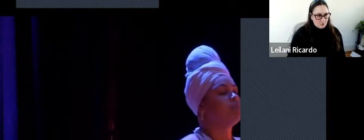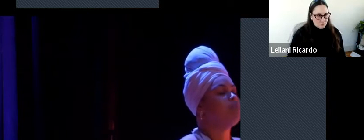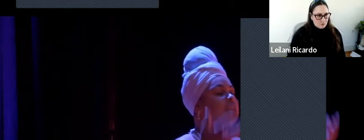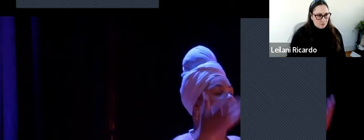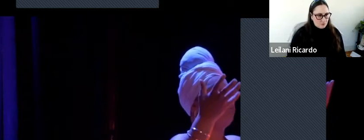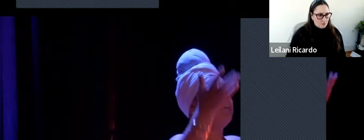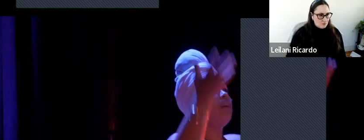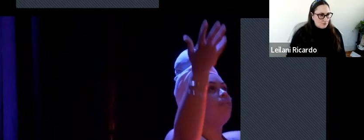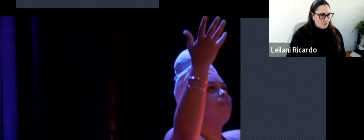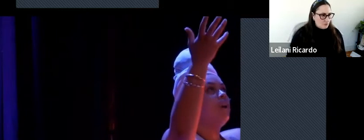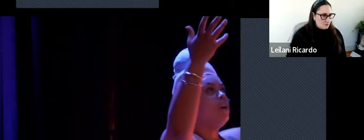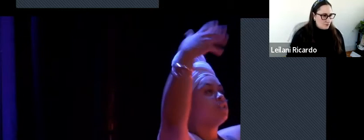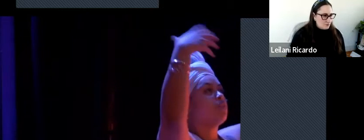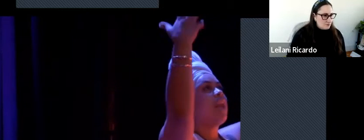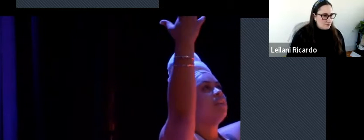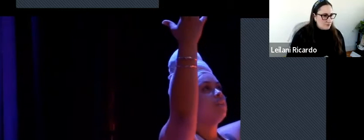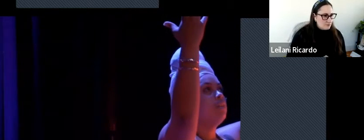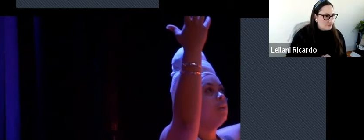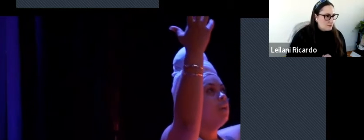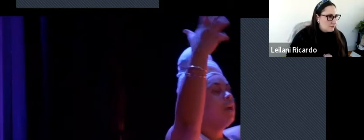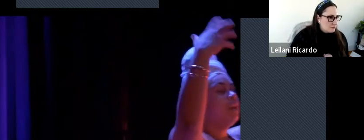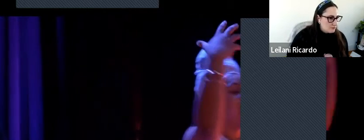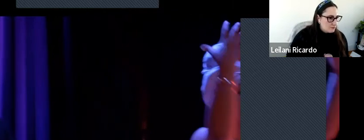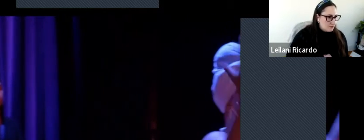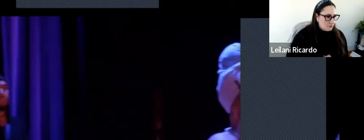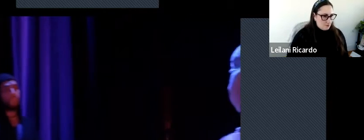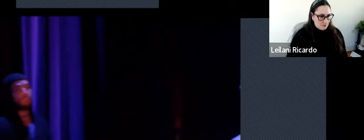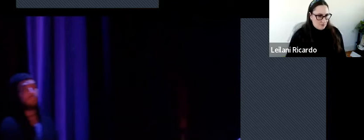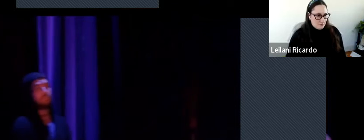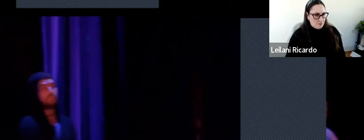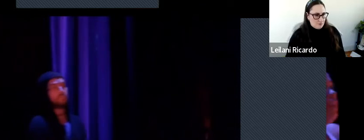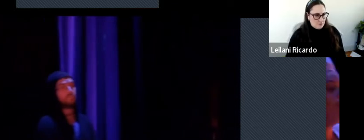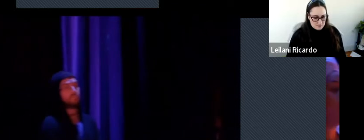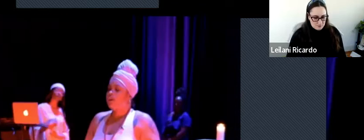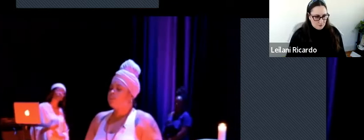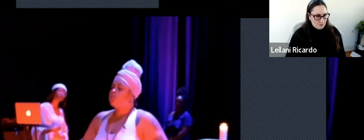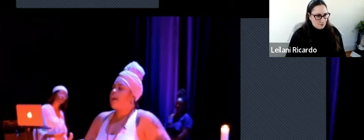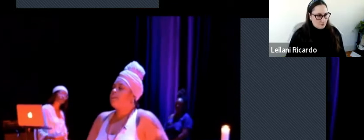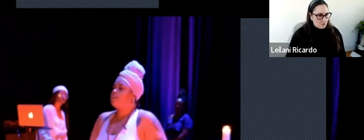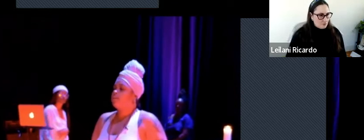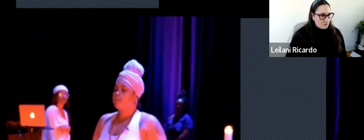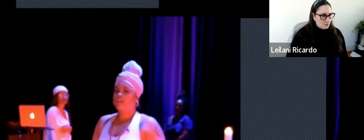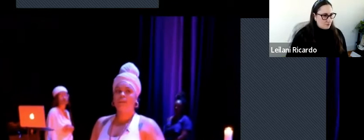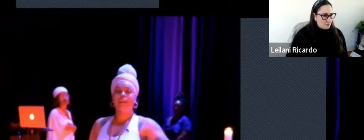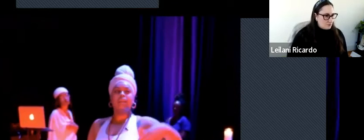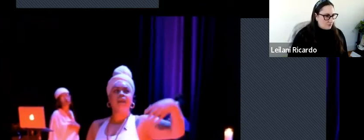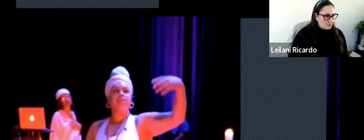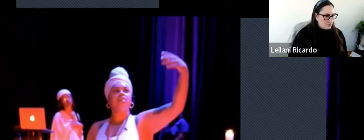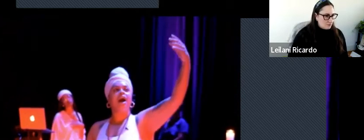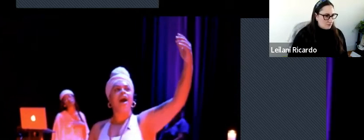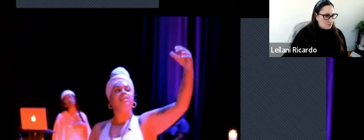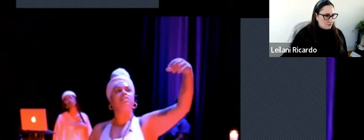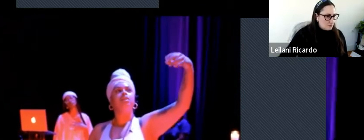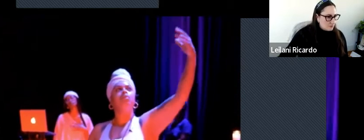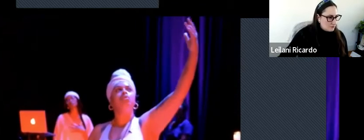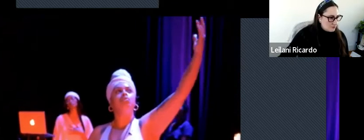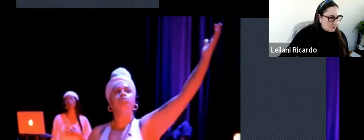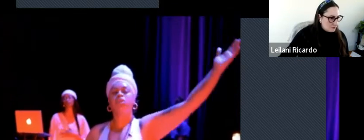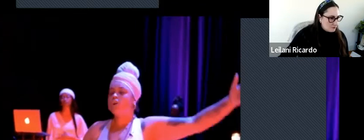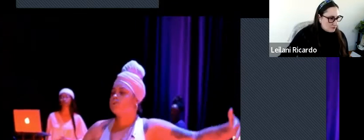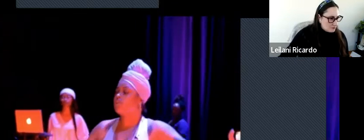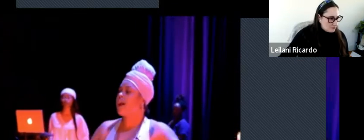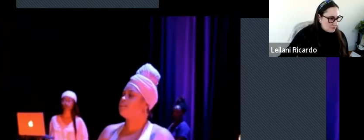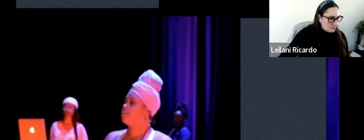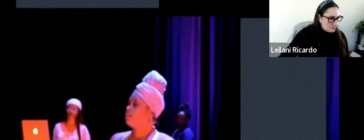like suspended belief. Surrender, like a falling autumn leaf. Surrender, like the tides to the